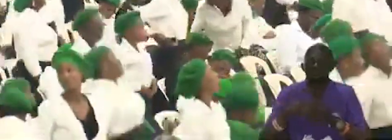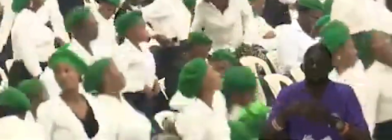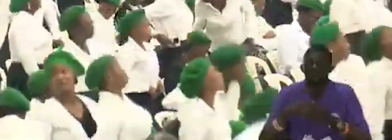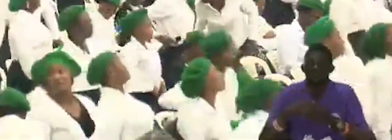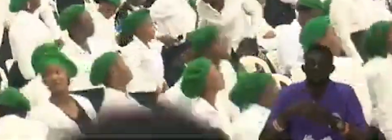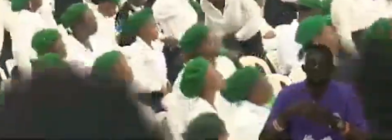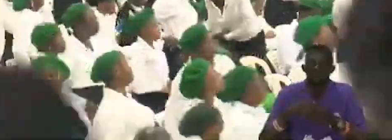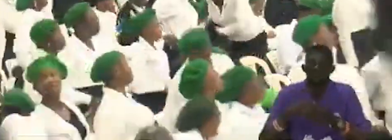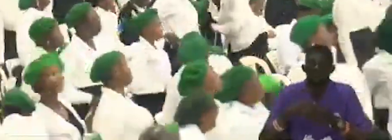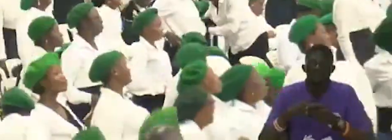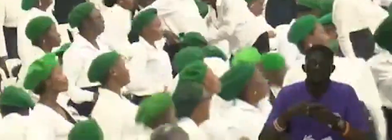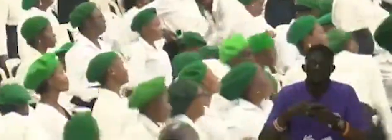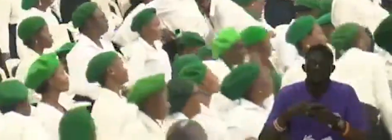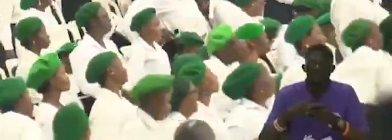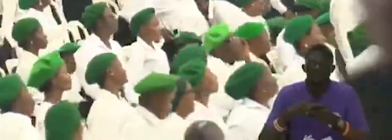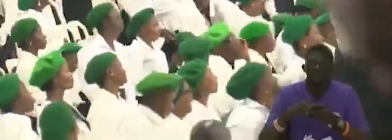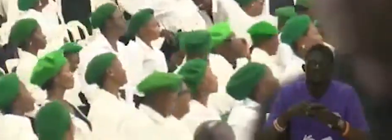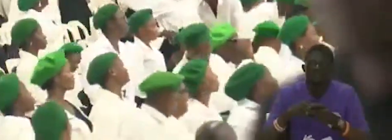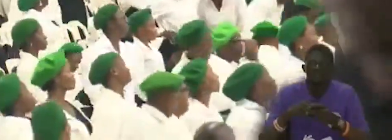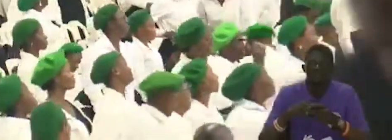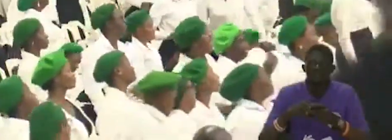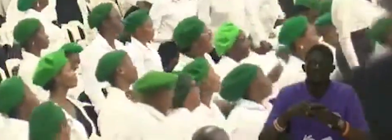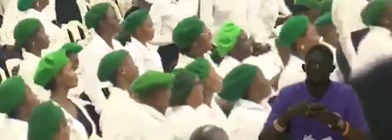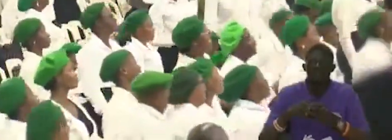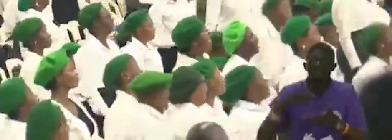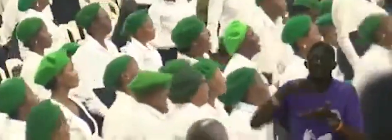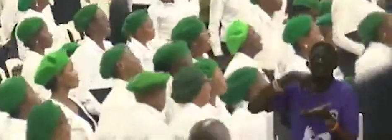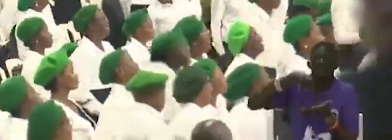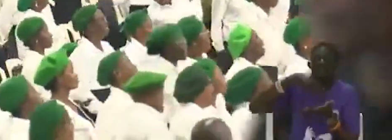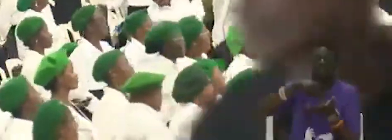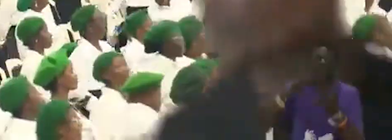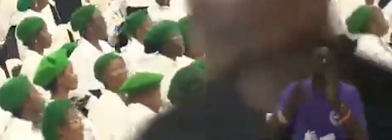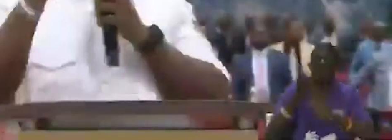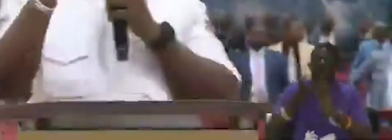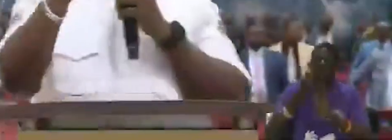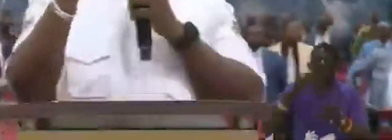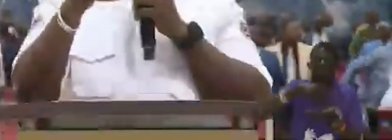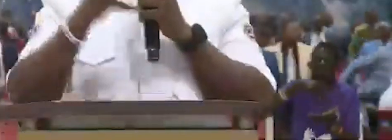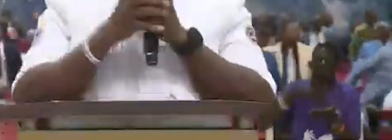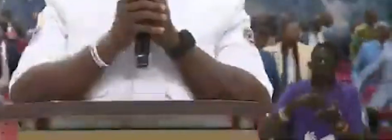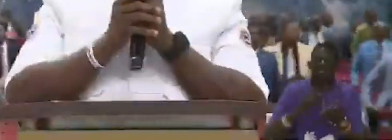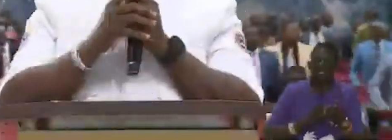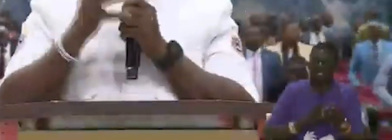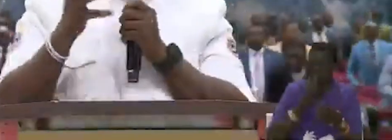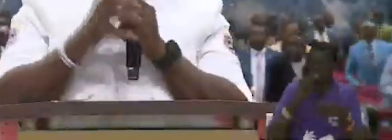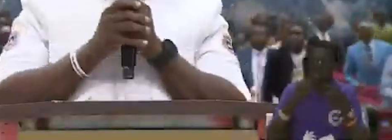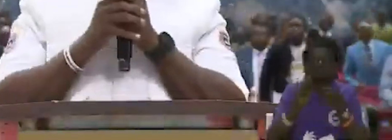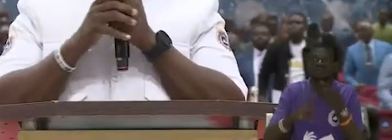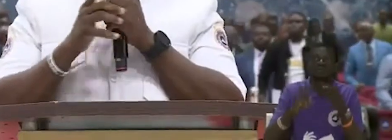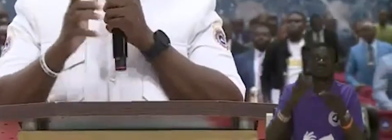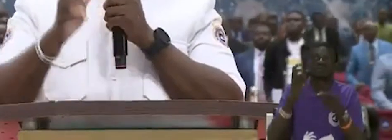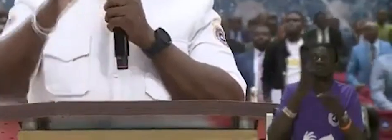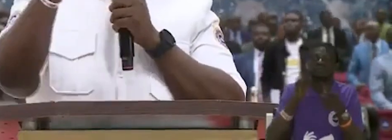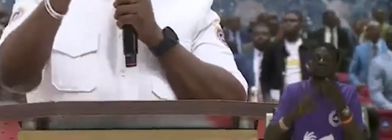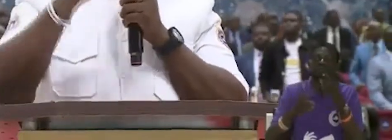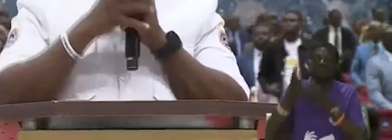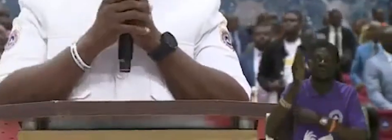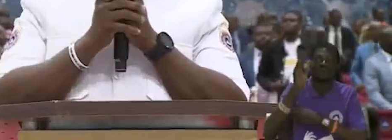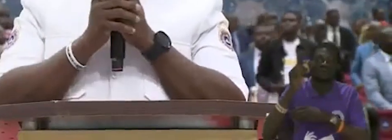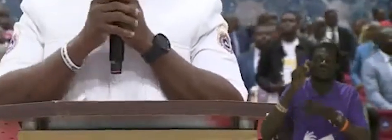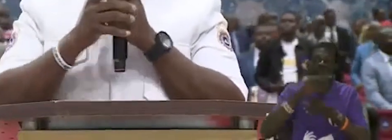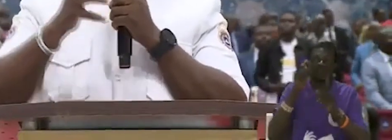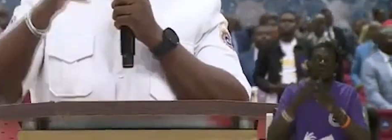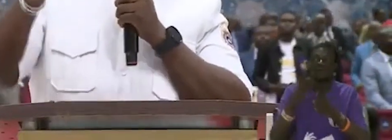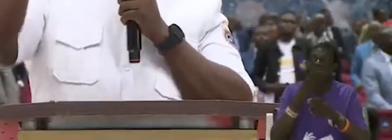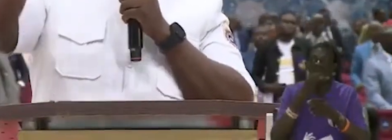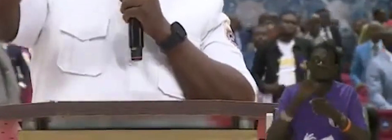I'm done. I need you to jump up on your feet very quickly. I'm going to ask you to speak to God, but while you are